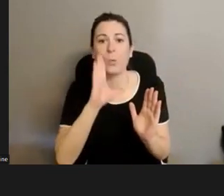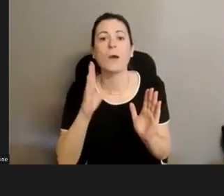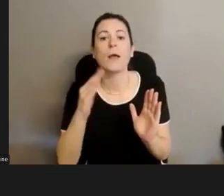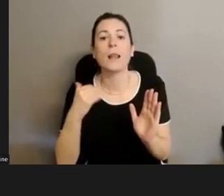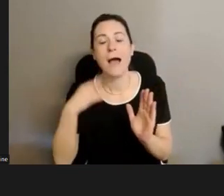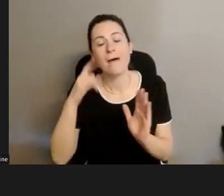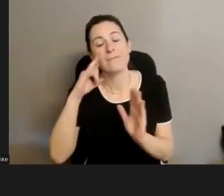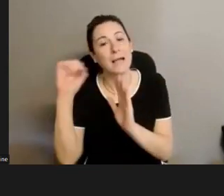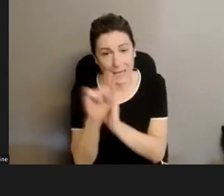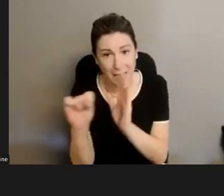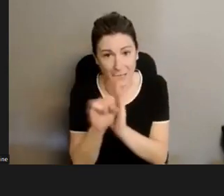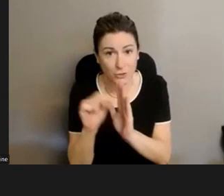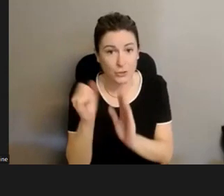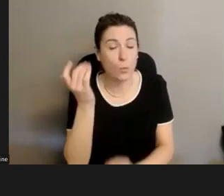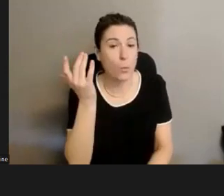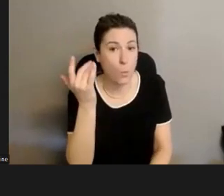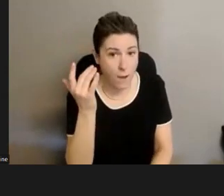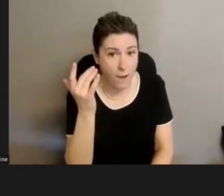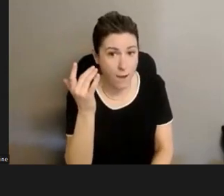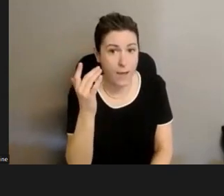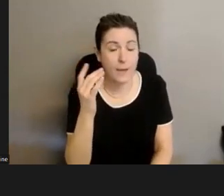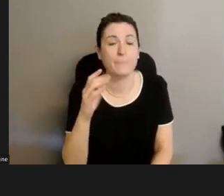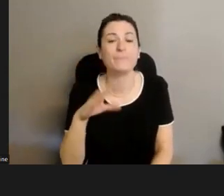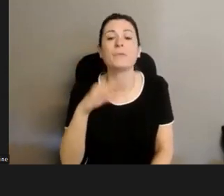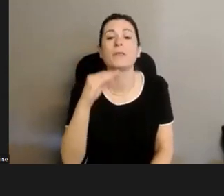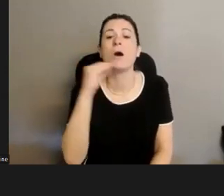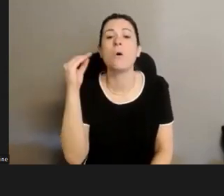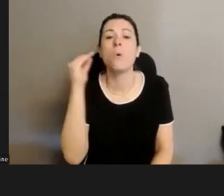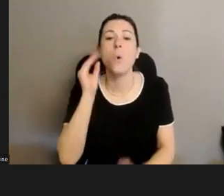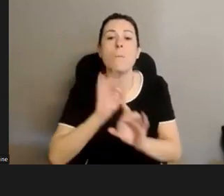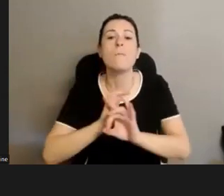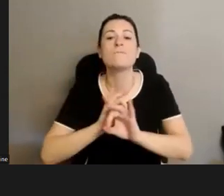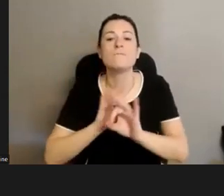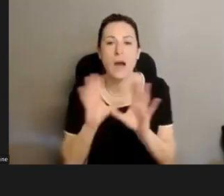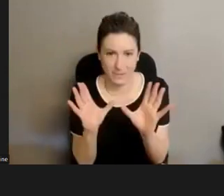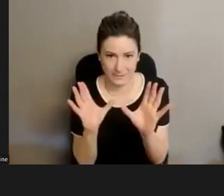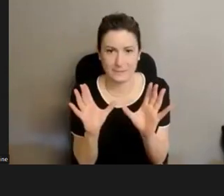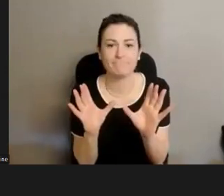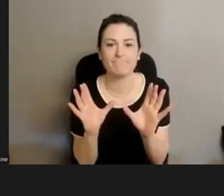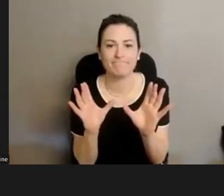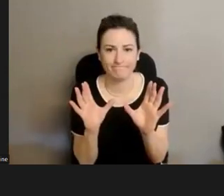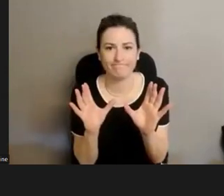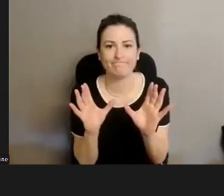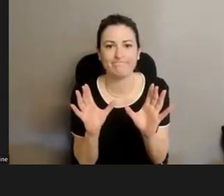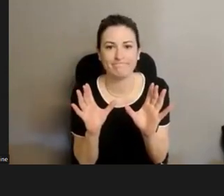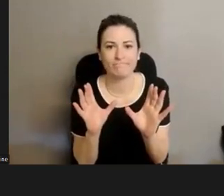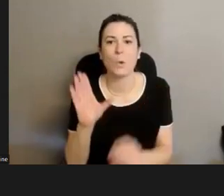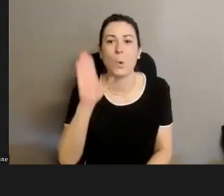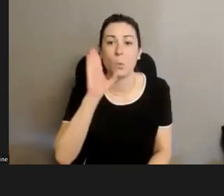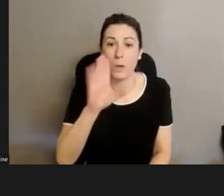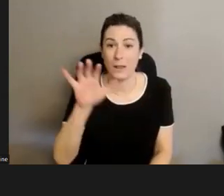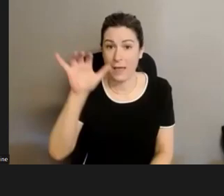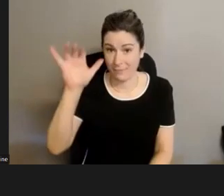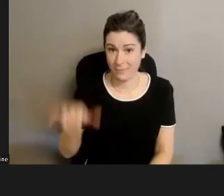the ongoing disabilities of that, and very much an invisible and episodic illness. And